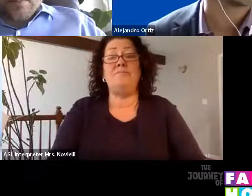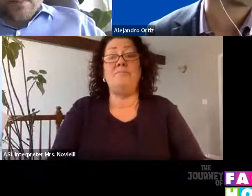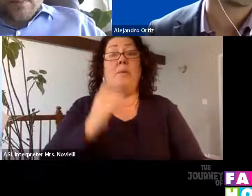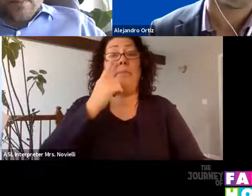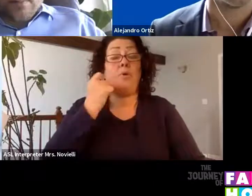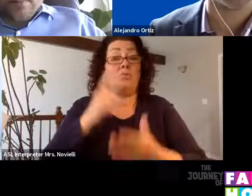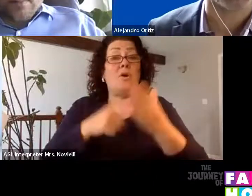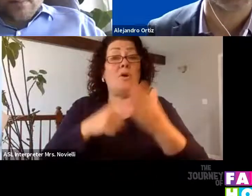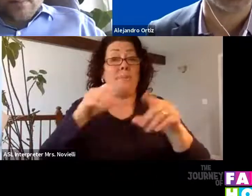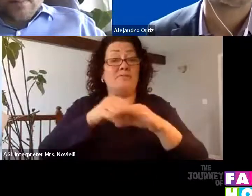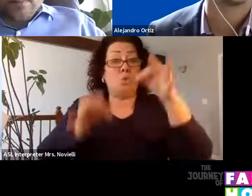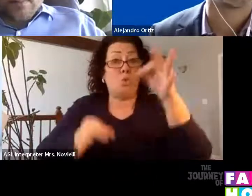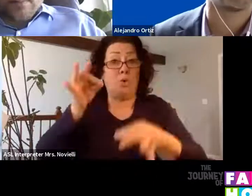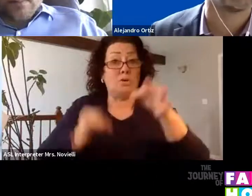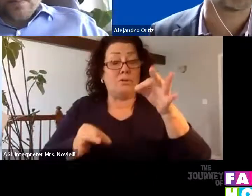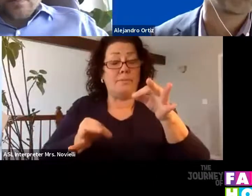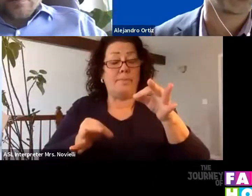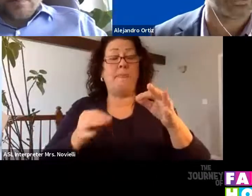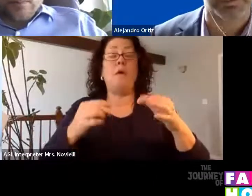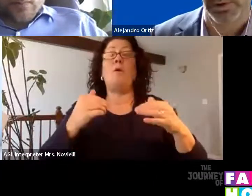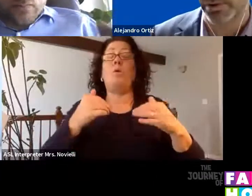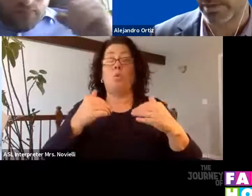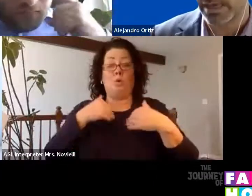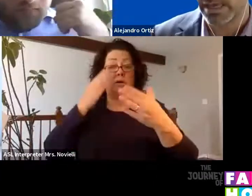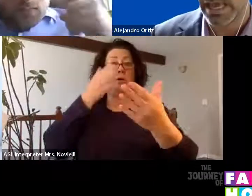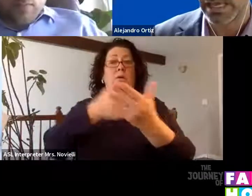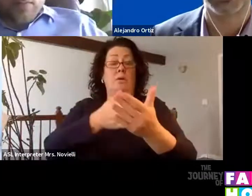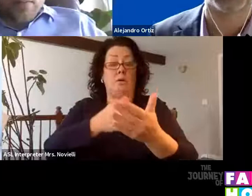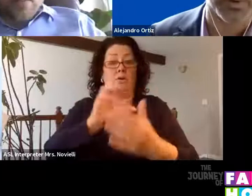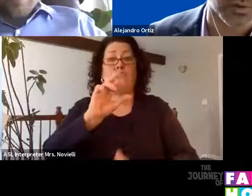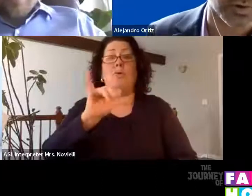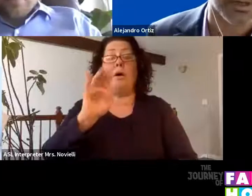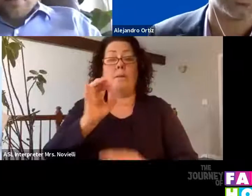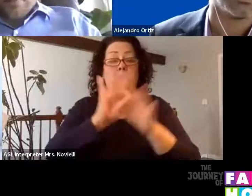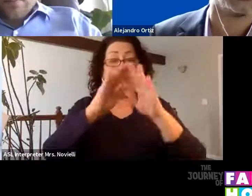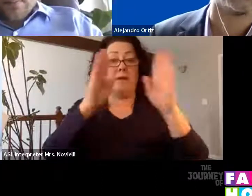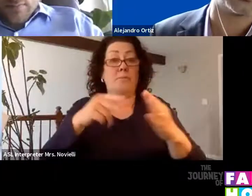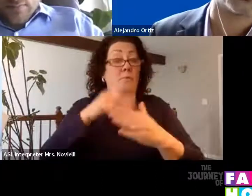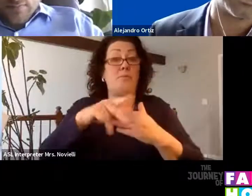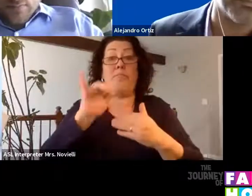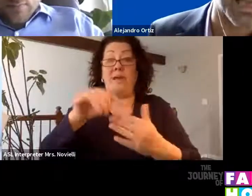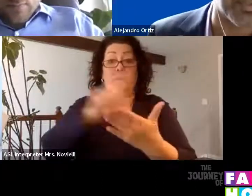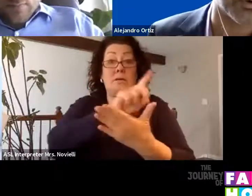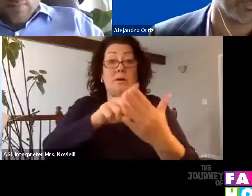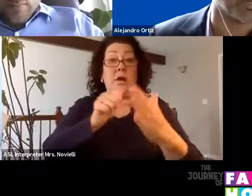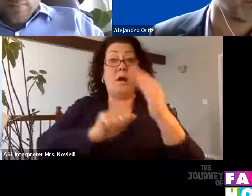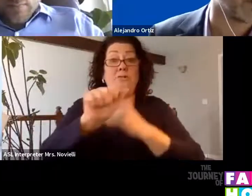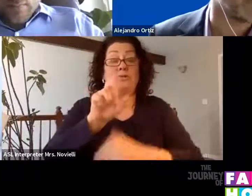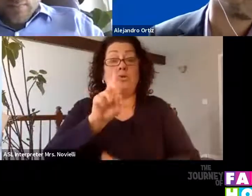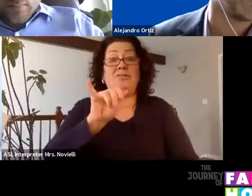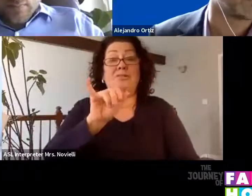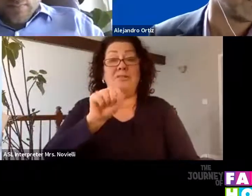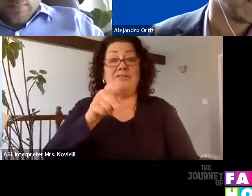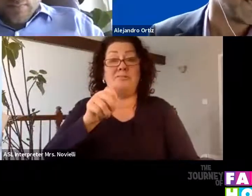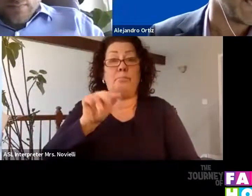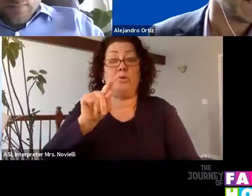criminal justice system. And so we brought a lawsuit challenging the crime-free housing program as discriminatory under the disparate impact theory under the Fair